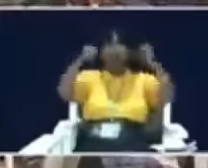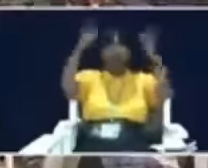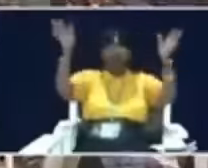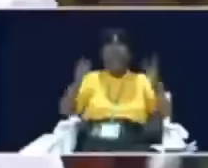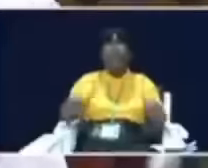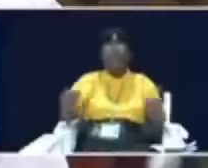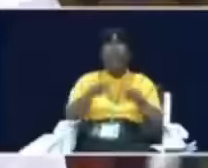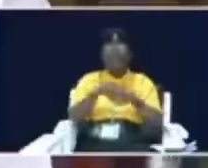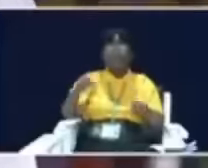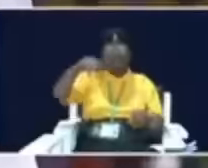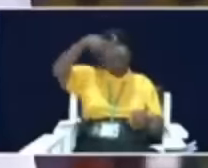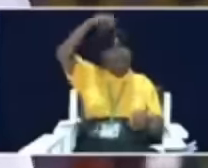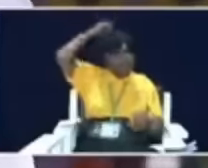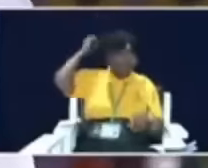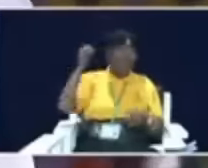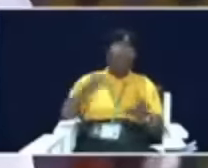So the lion failed,